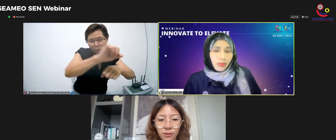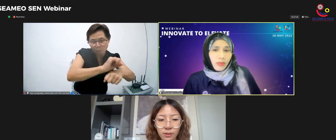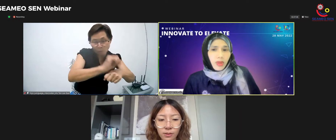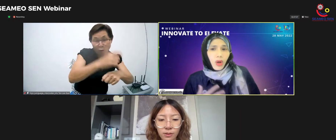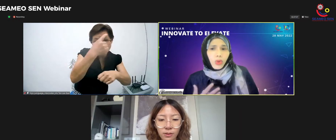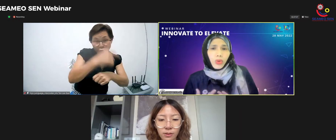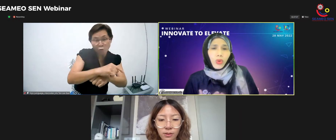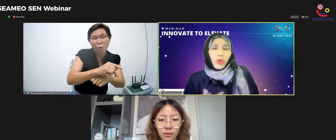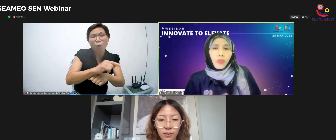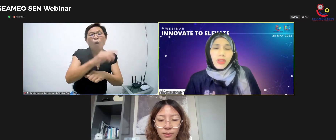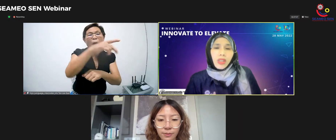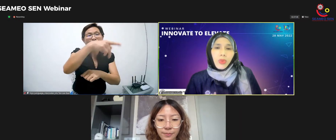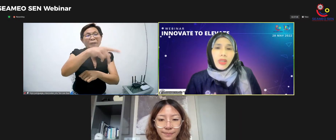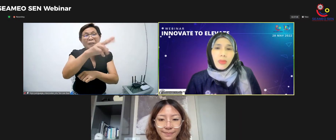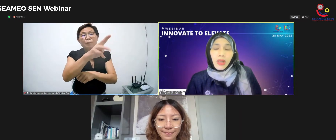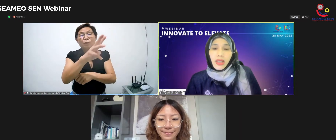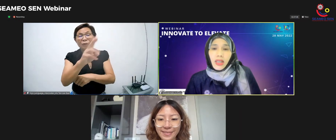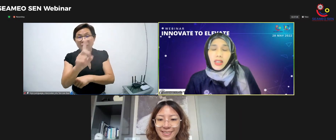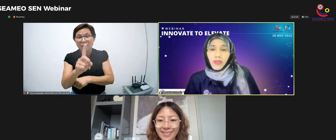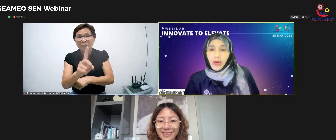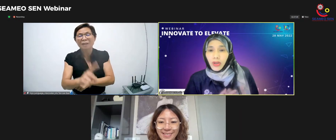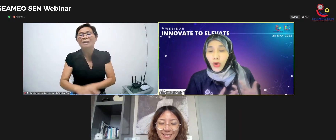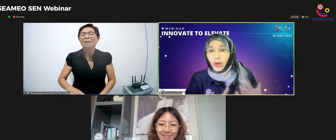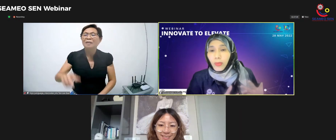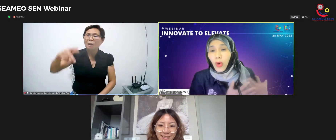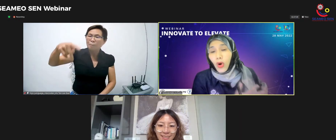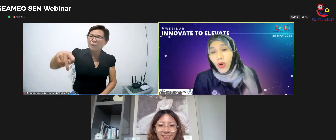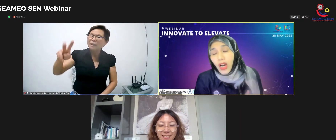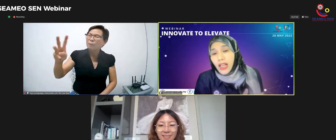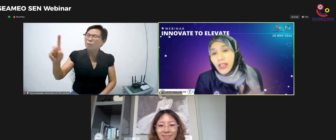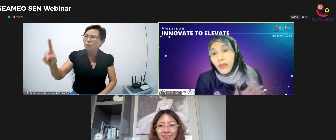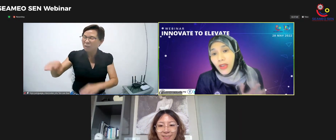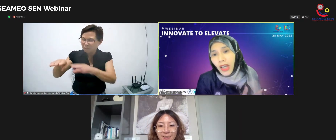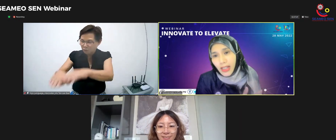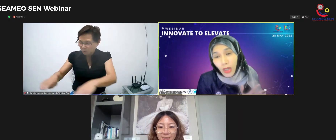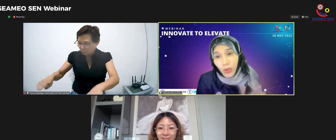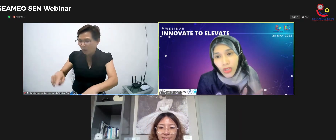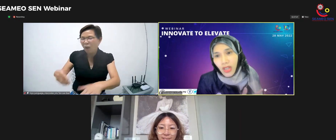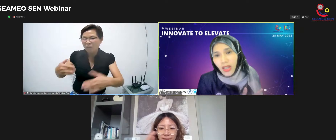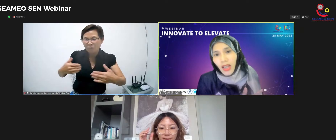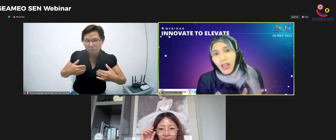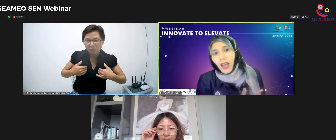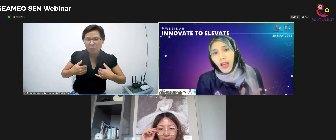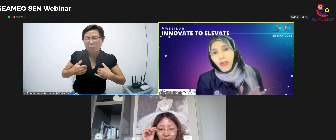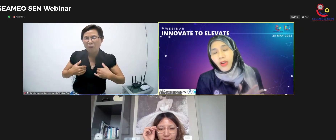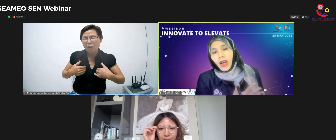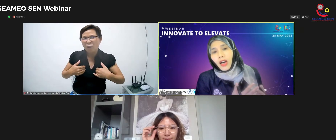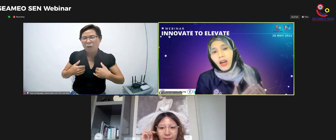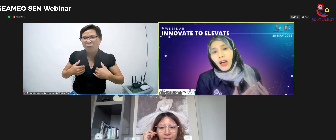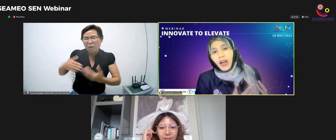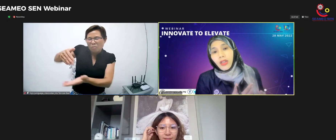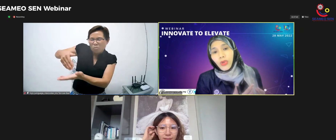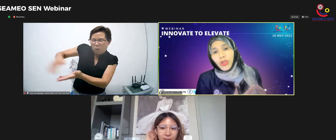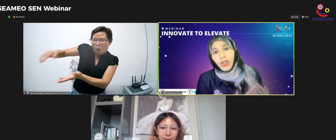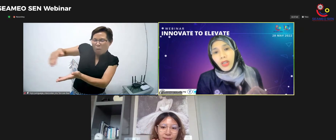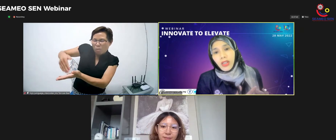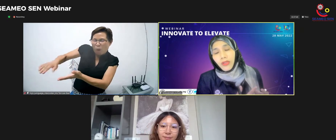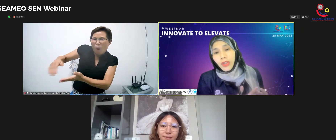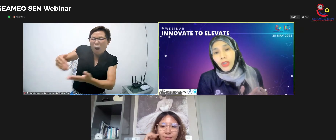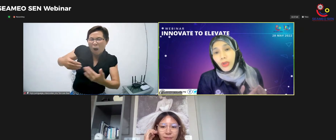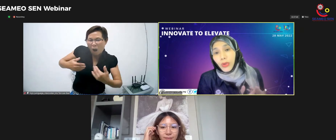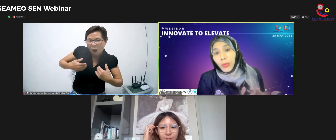disabled. Although persons with disabilities have undergone more severe exclusion and have other